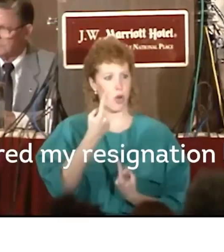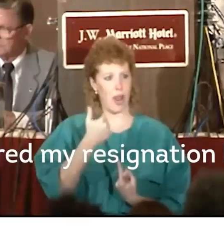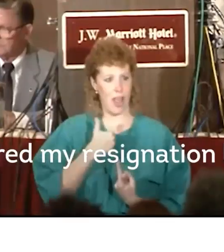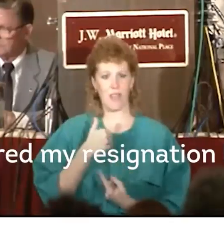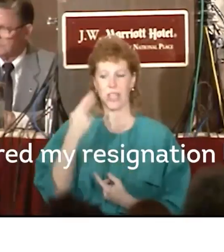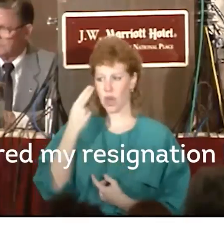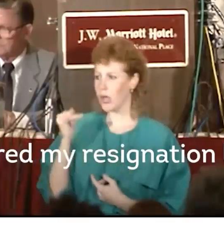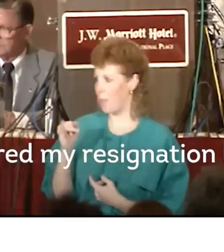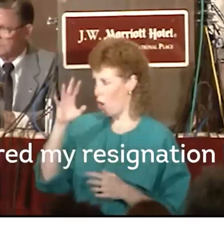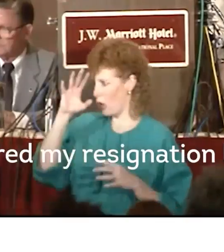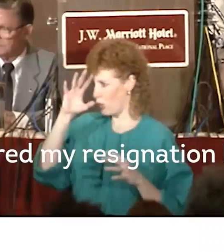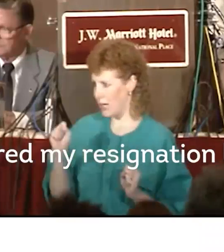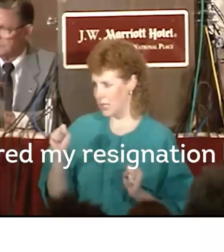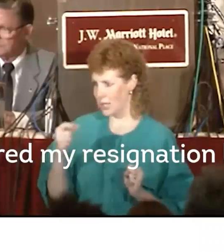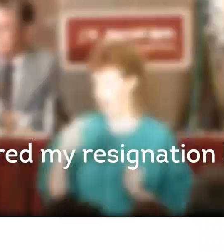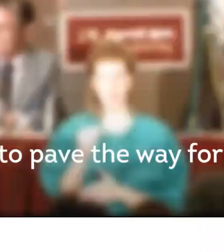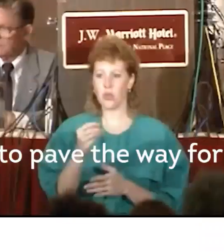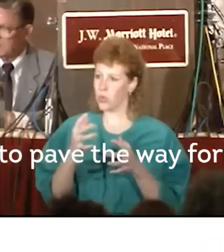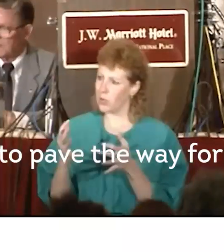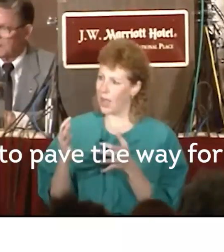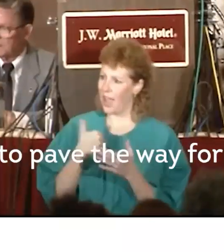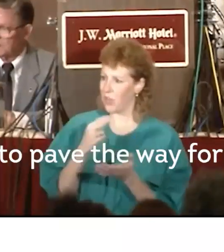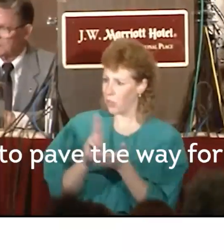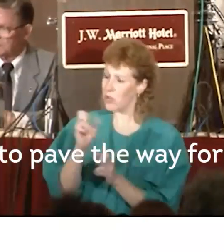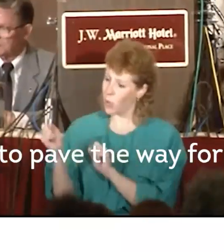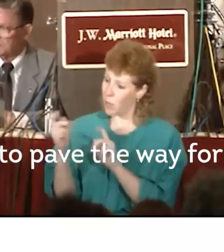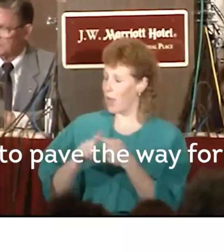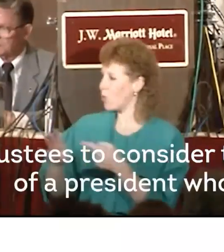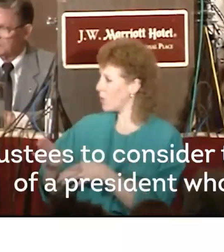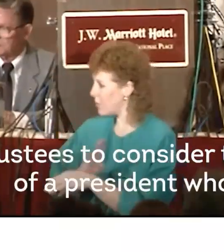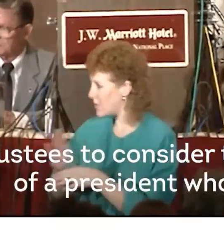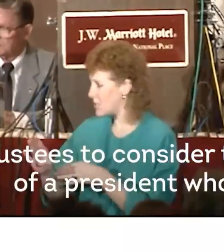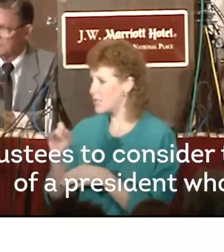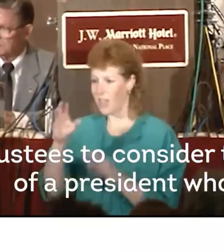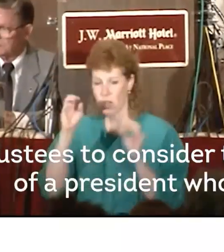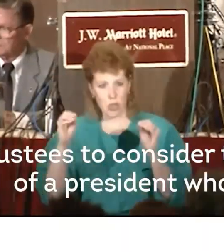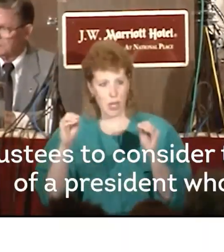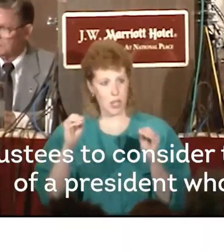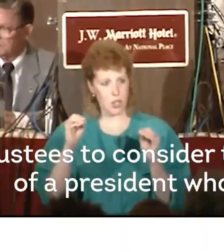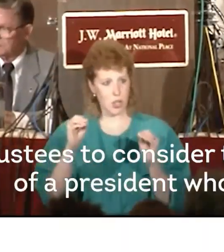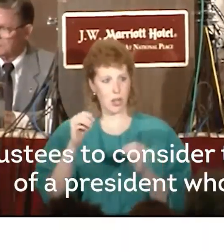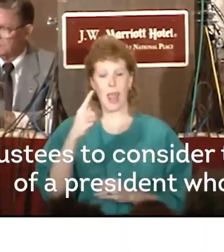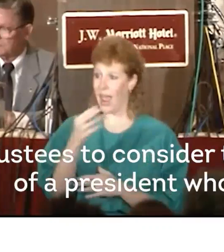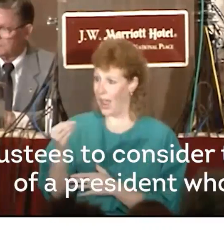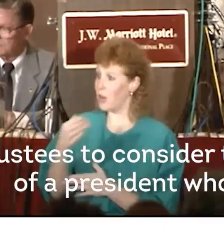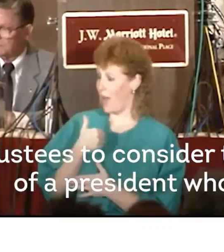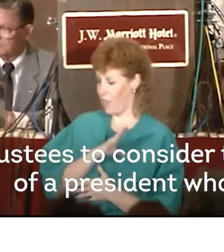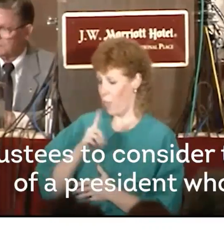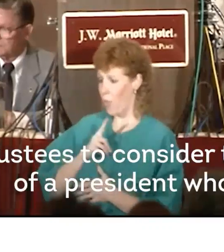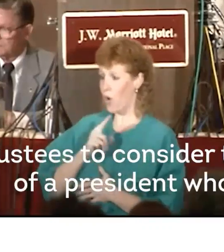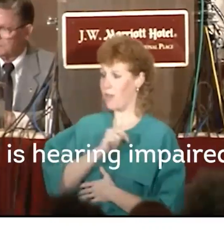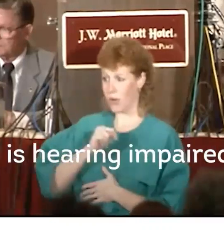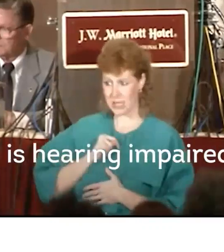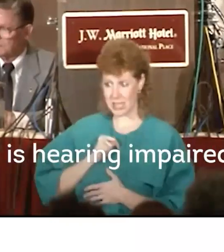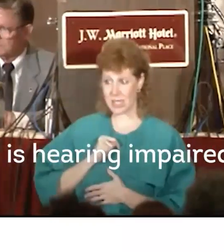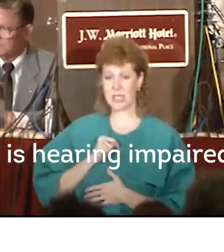I tendered my resignation last night to pave the way for the Board of Trustees to consider the selection of a